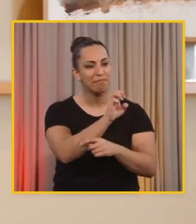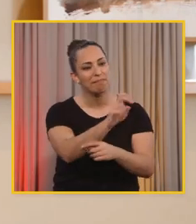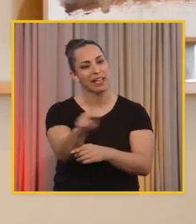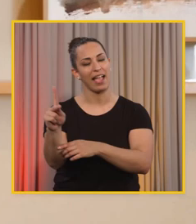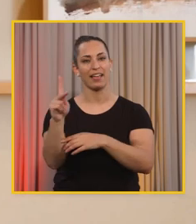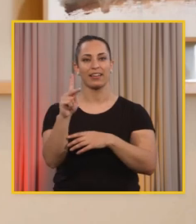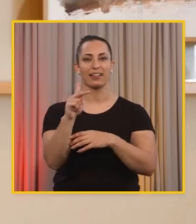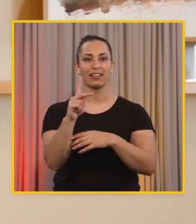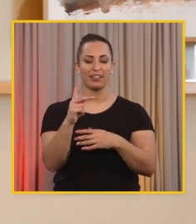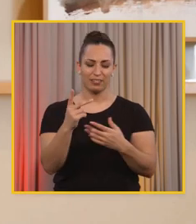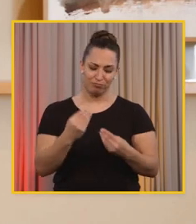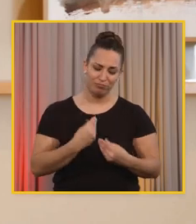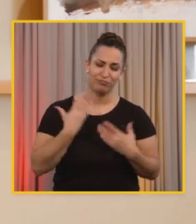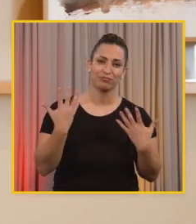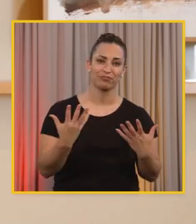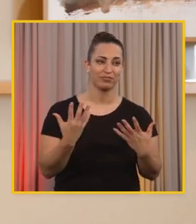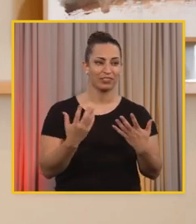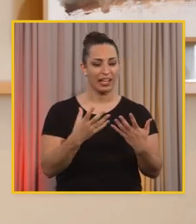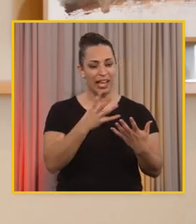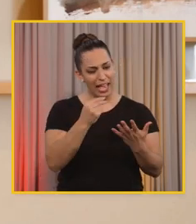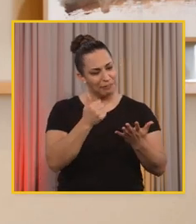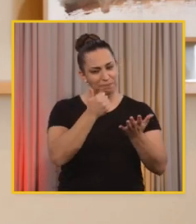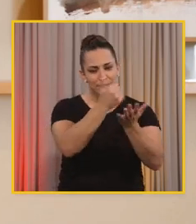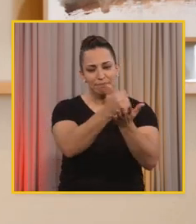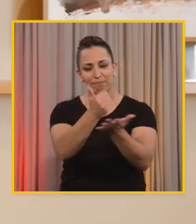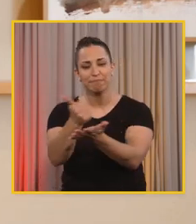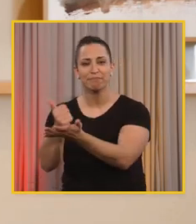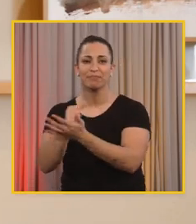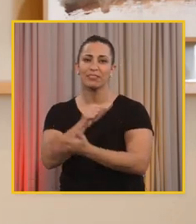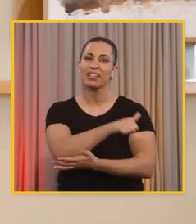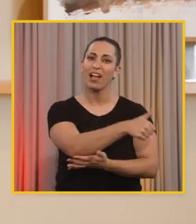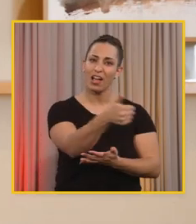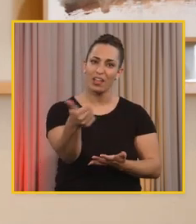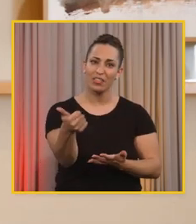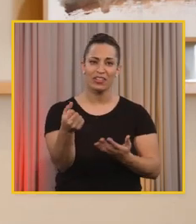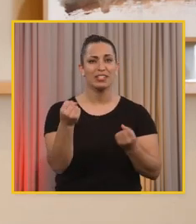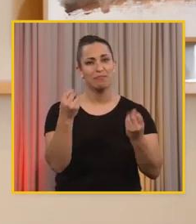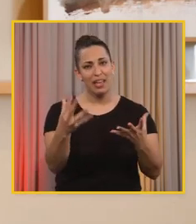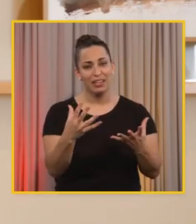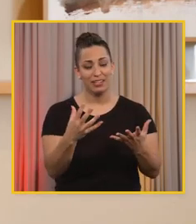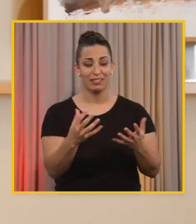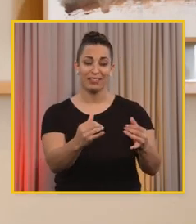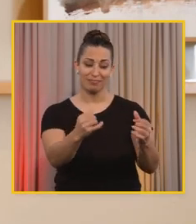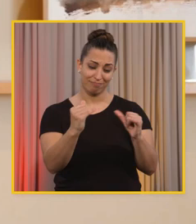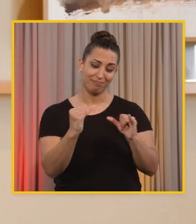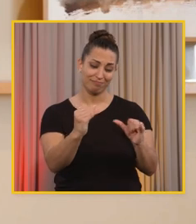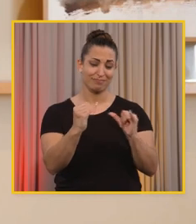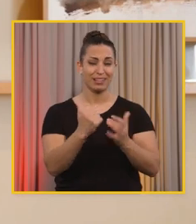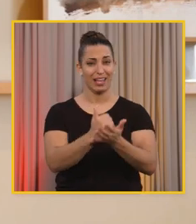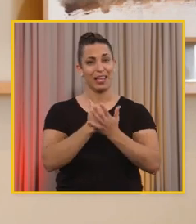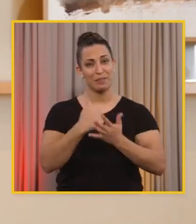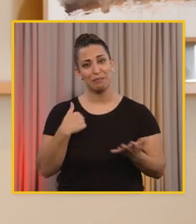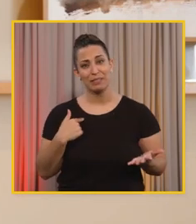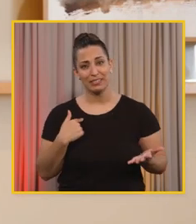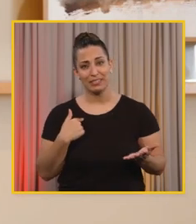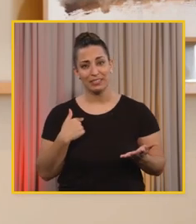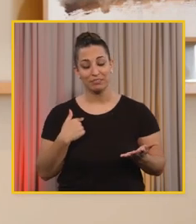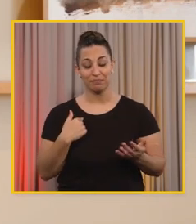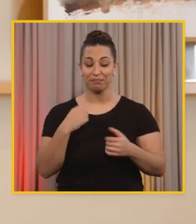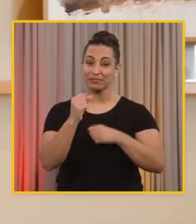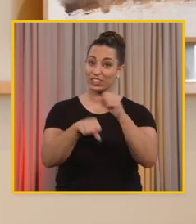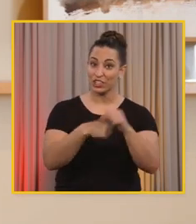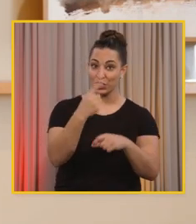importance of gratitude. She's 93 years old and lives a modest